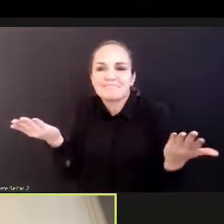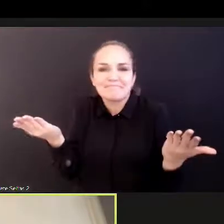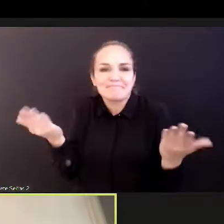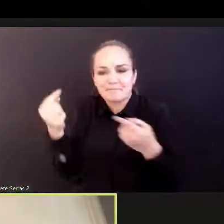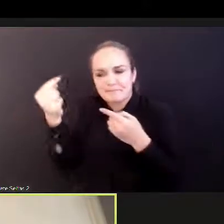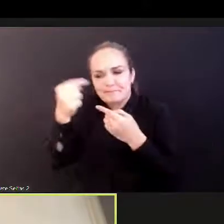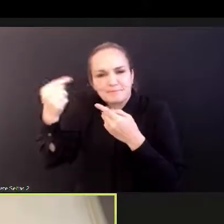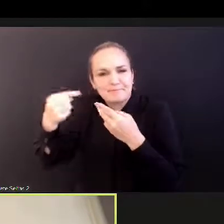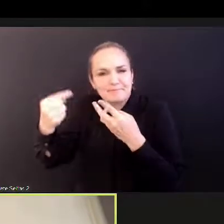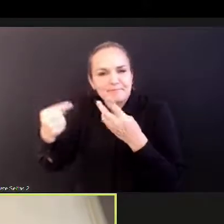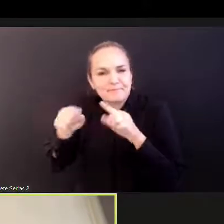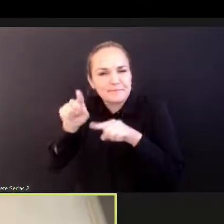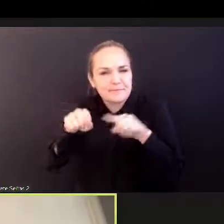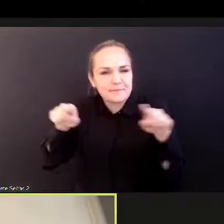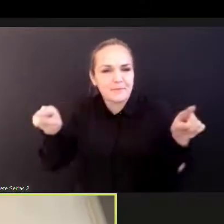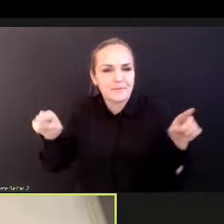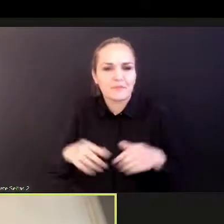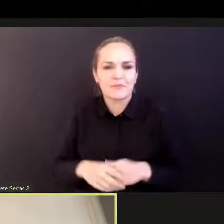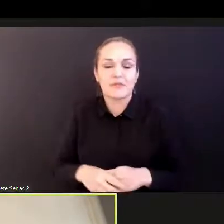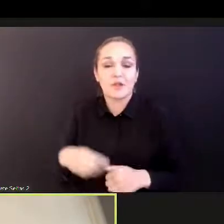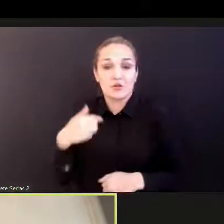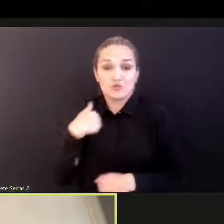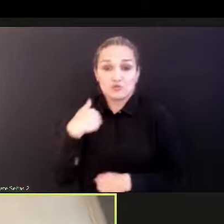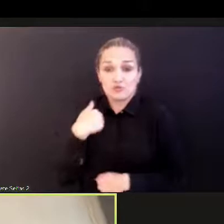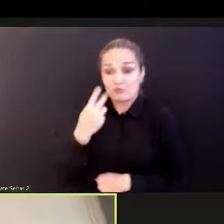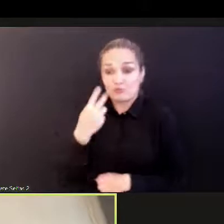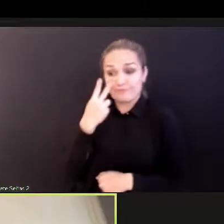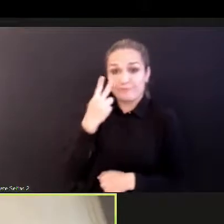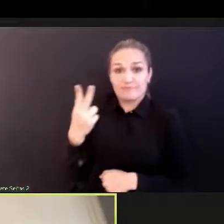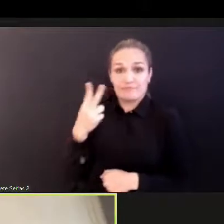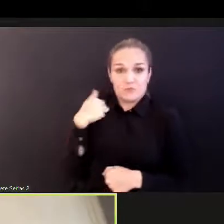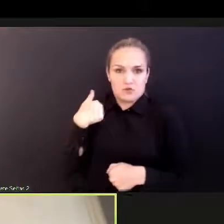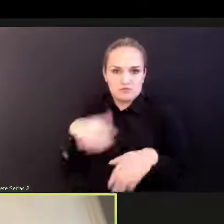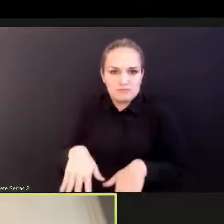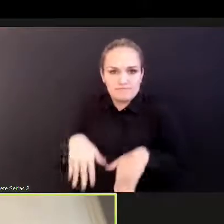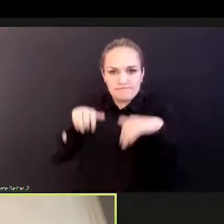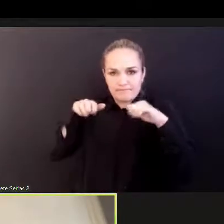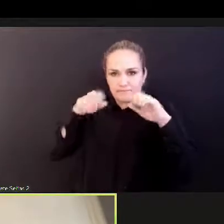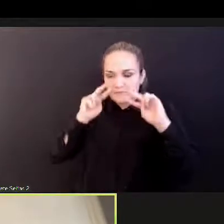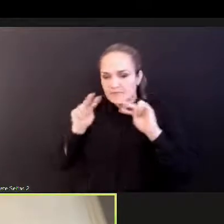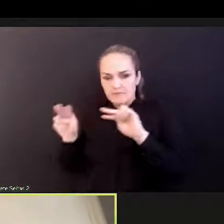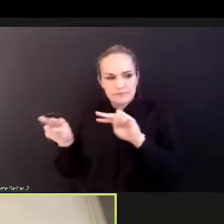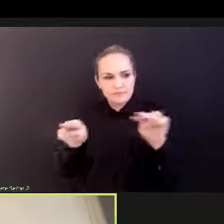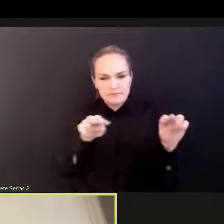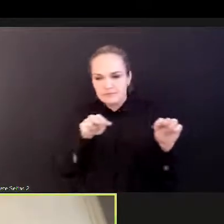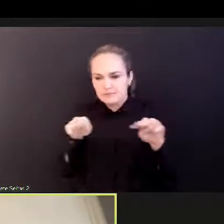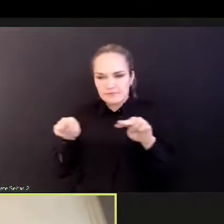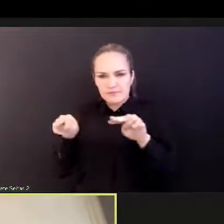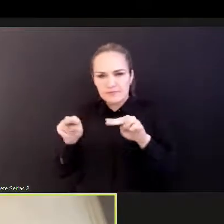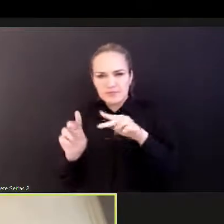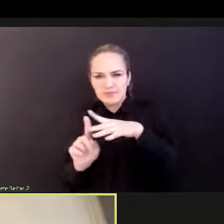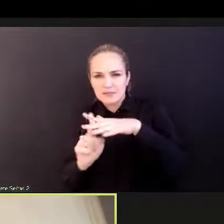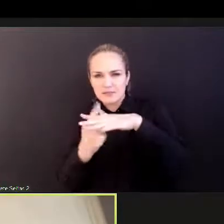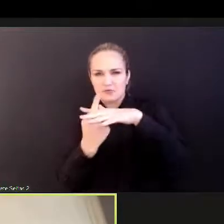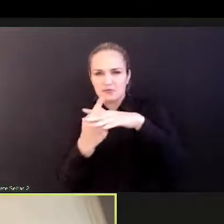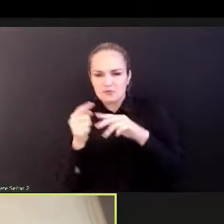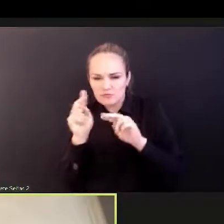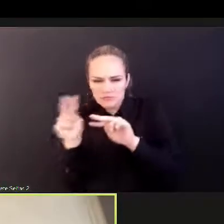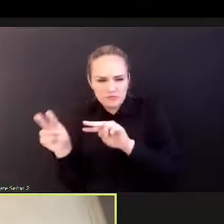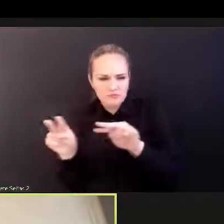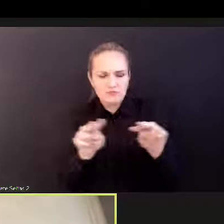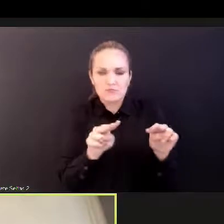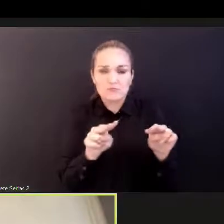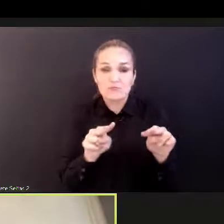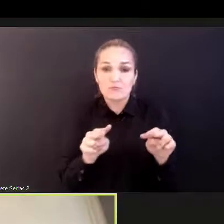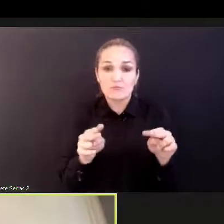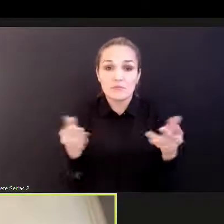an external observer, I mean, I think the ACFTA offers a big opportunity to the region. And things are moving very fast over there. I mean, the trade and